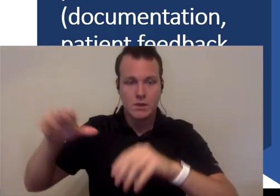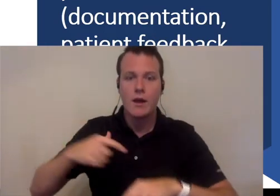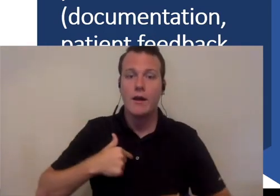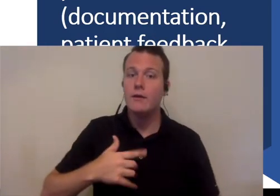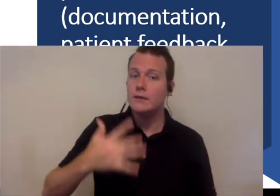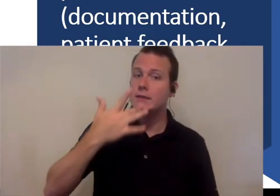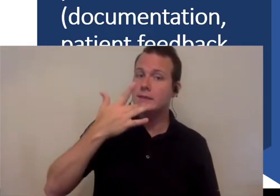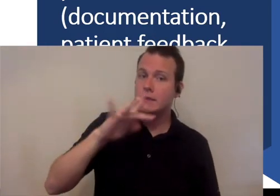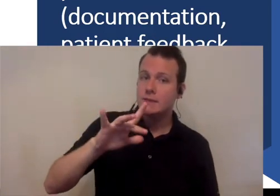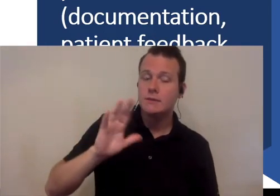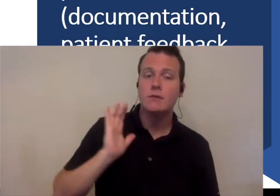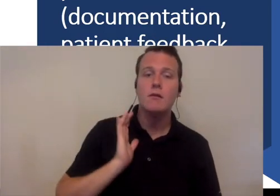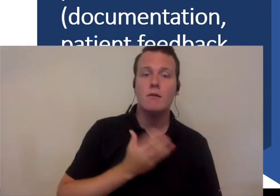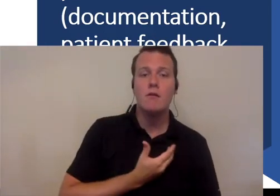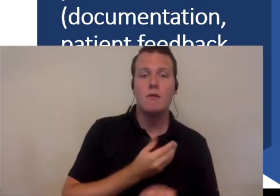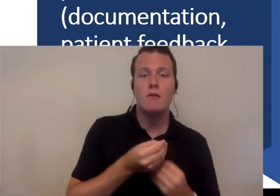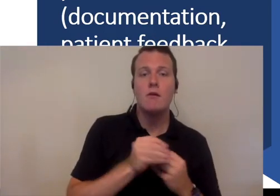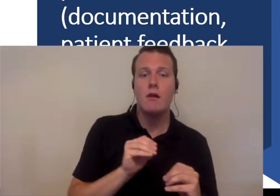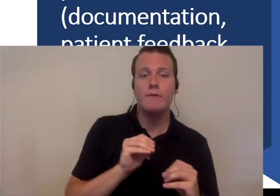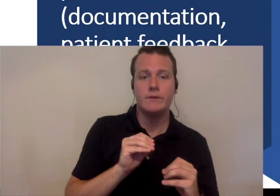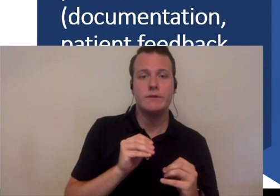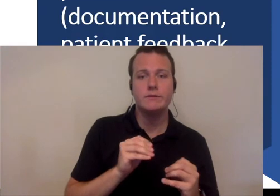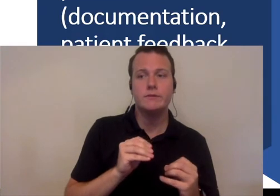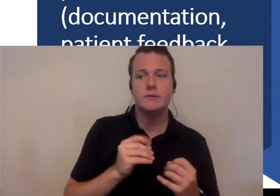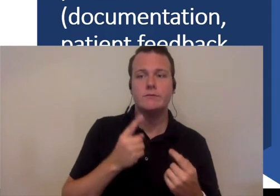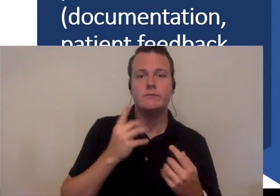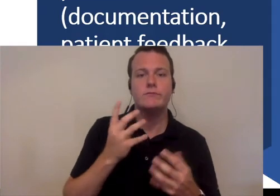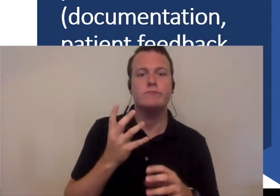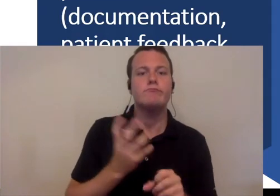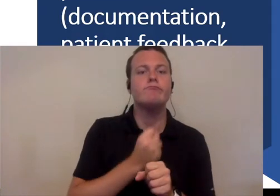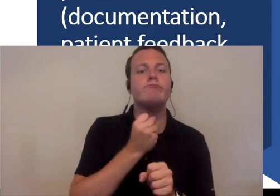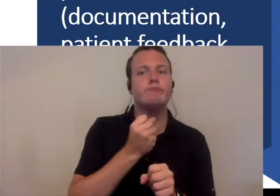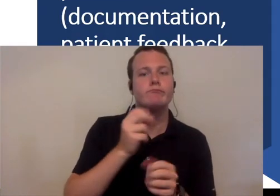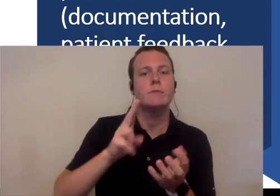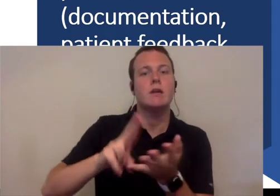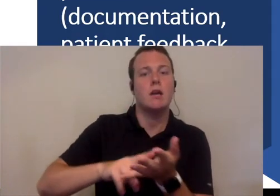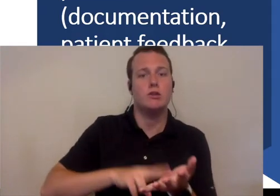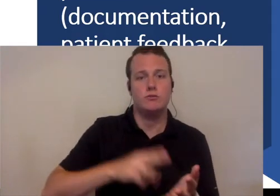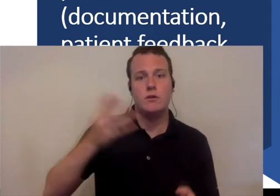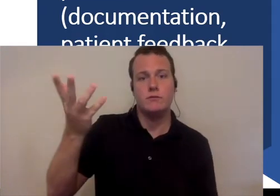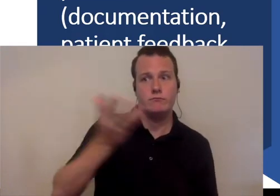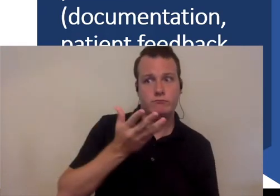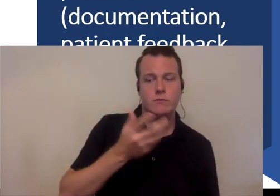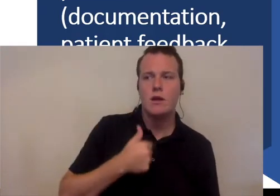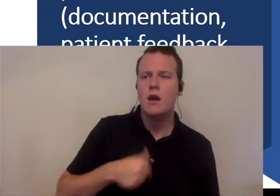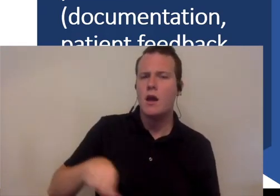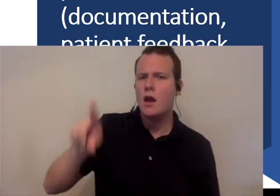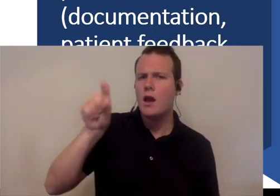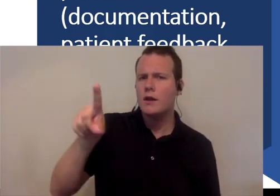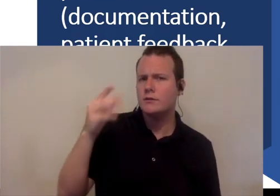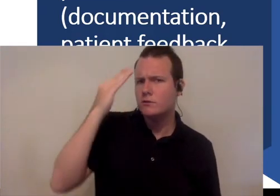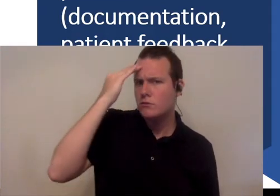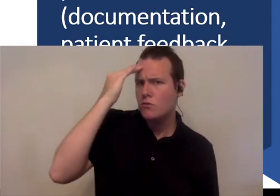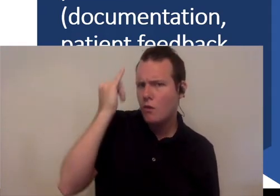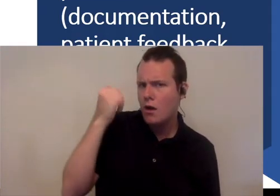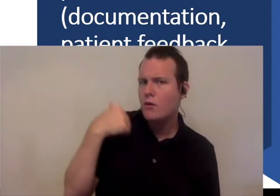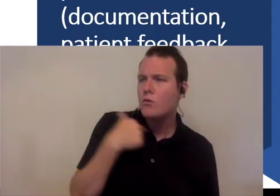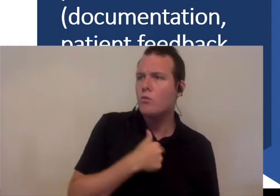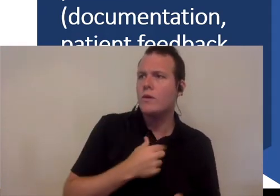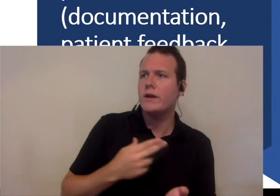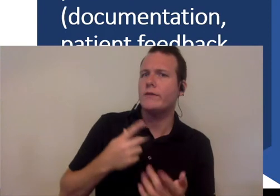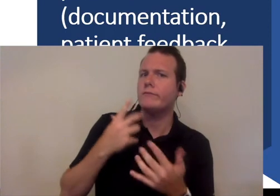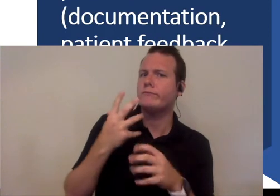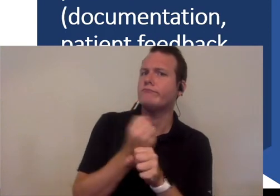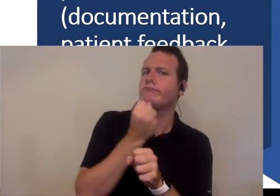our office received the contract. And I was just talking to the administrator, why did we receive the contract over the